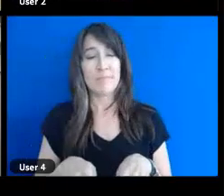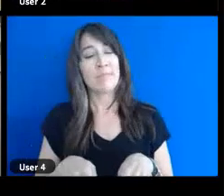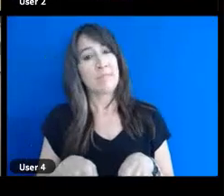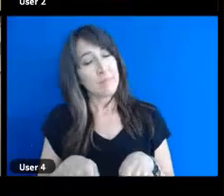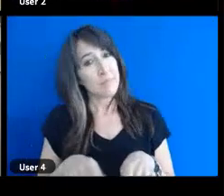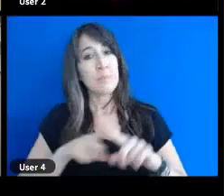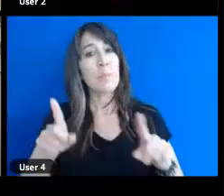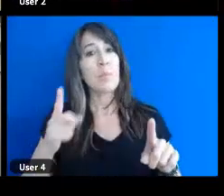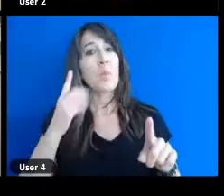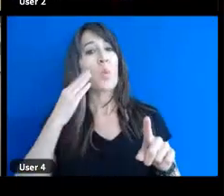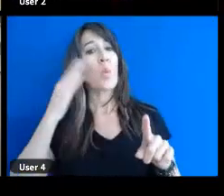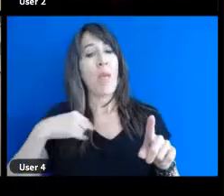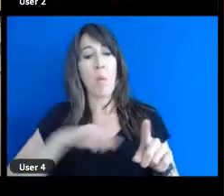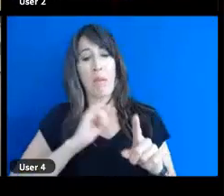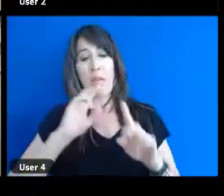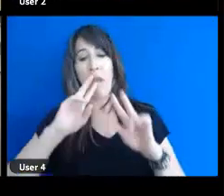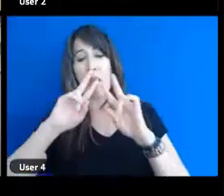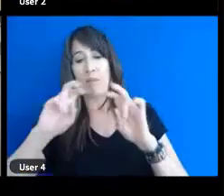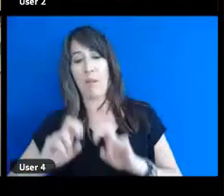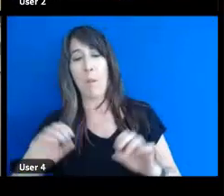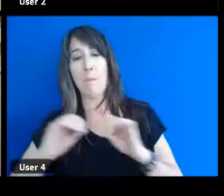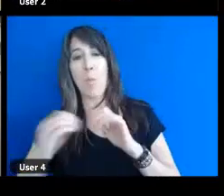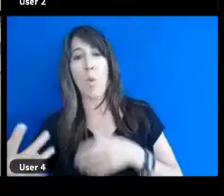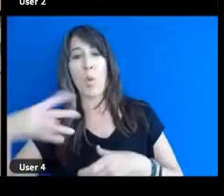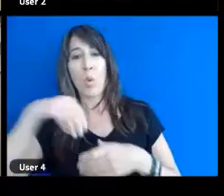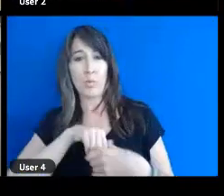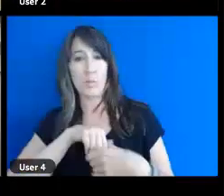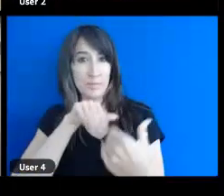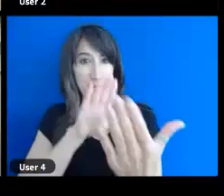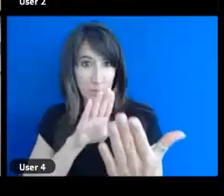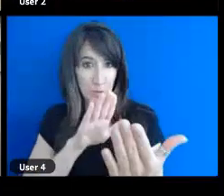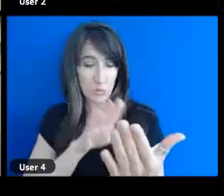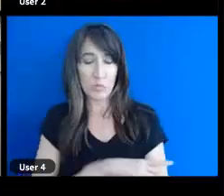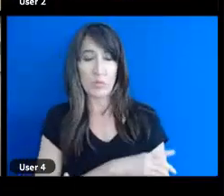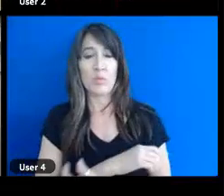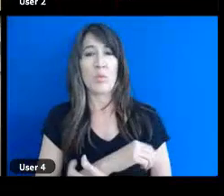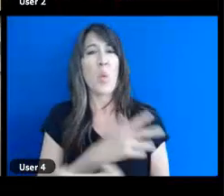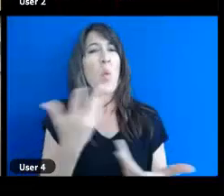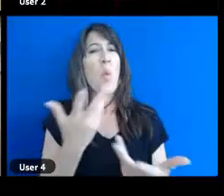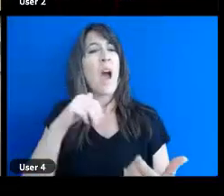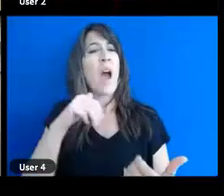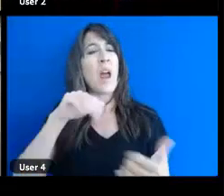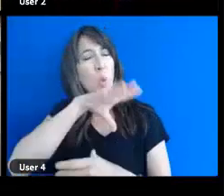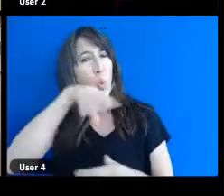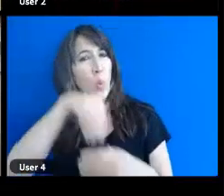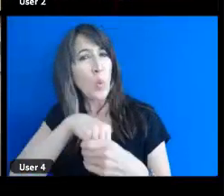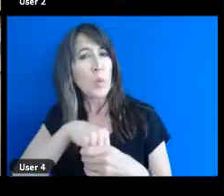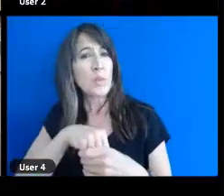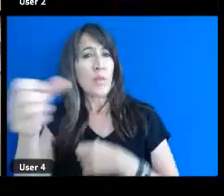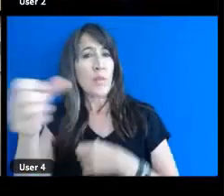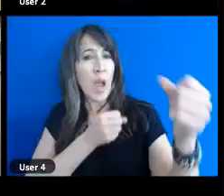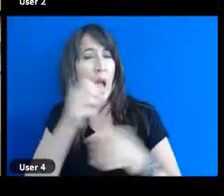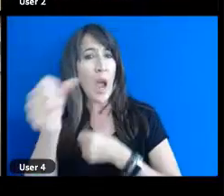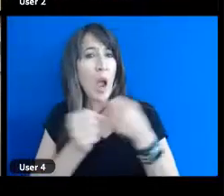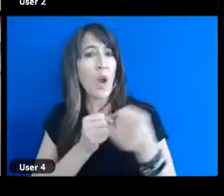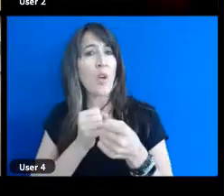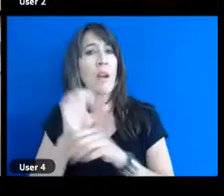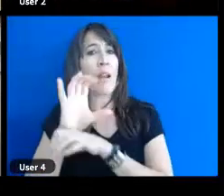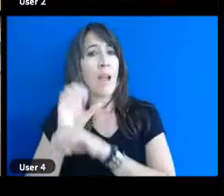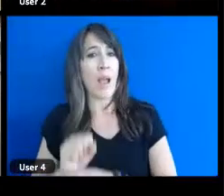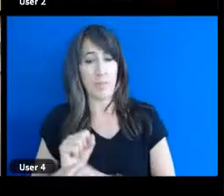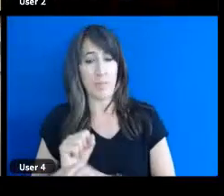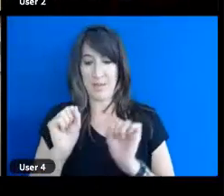and we know that there are some things we can apply to make it more inclusive. We're going to talk about, what are those inclusive hiring practices